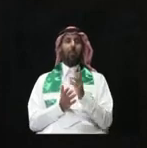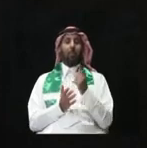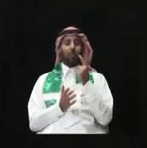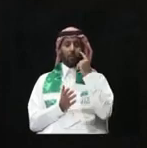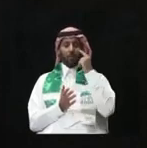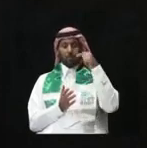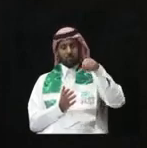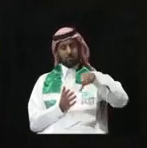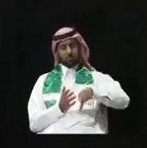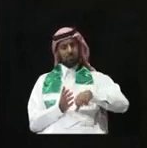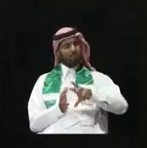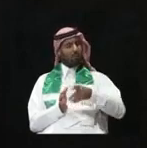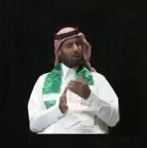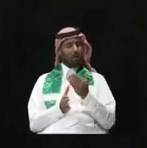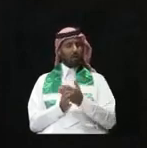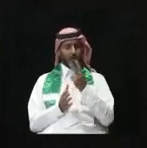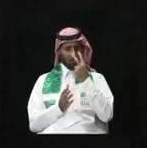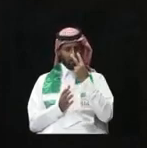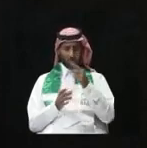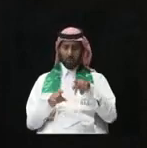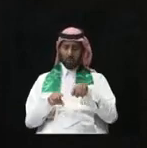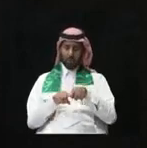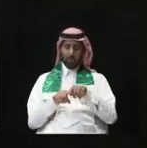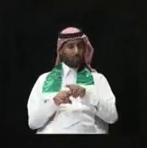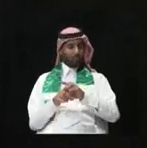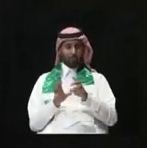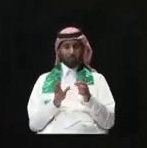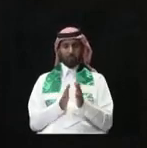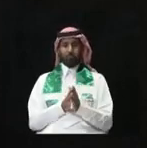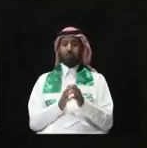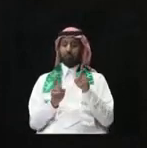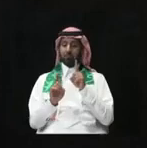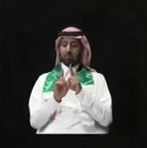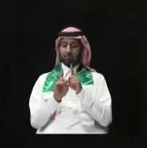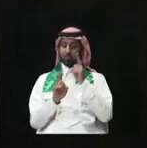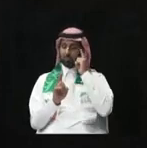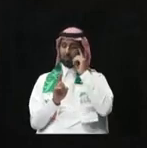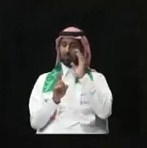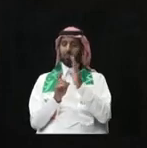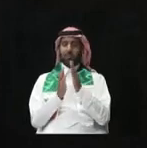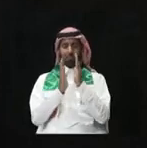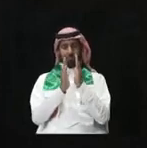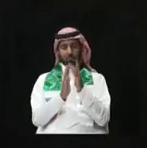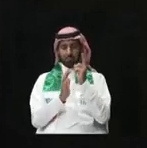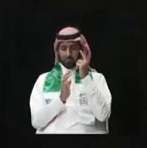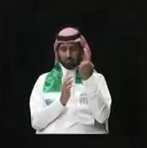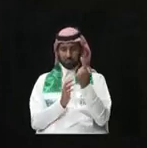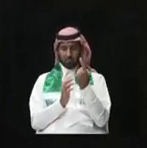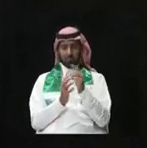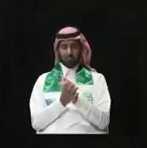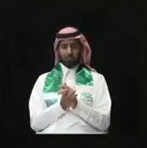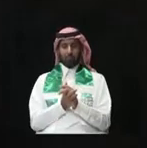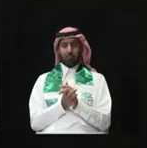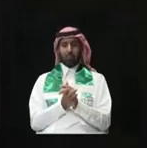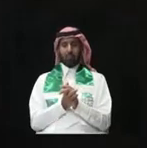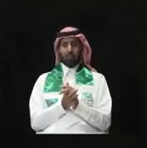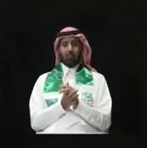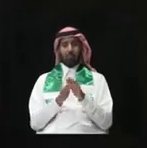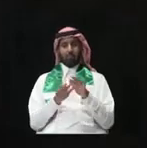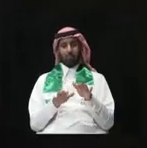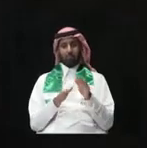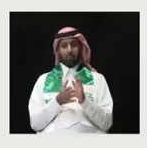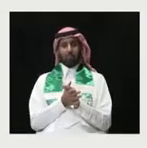downsides that there is no chance to meet people. You feel like as if you were alone in that thing.